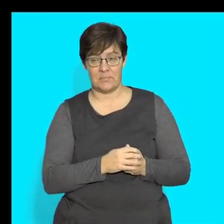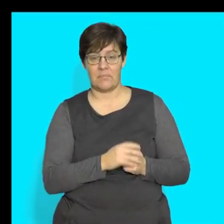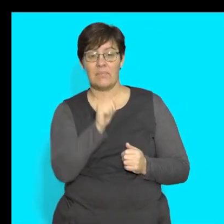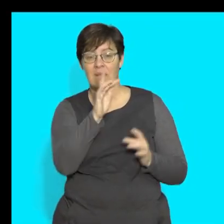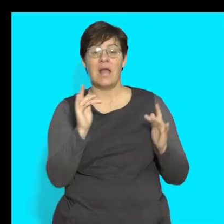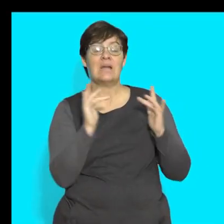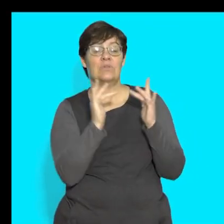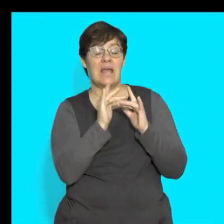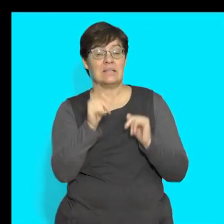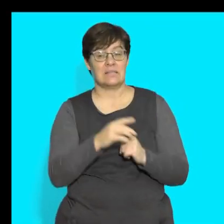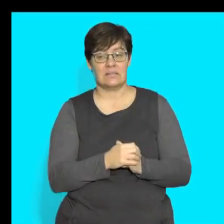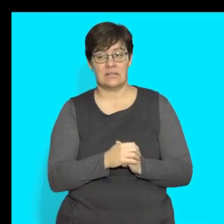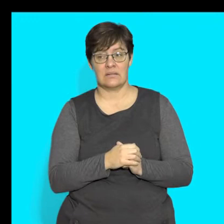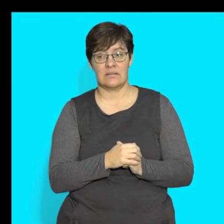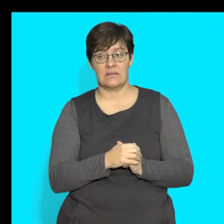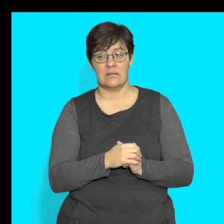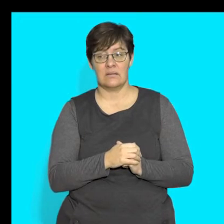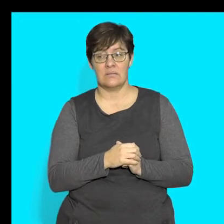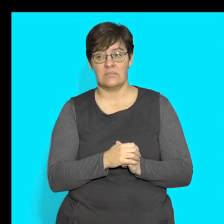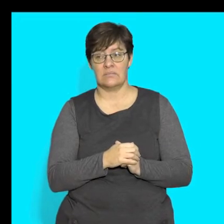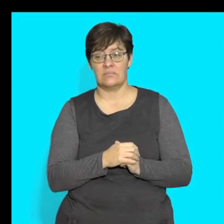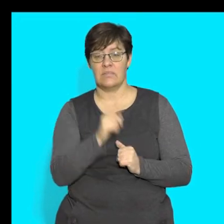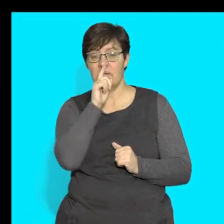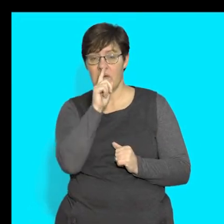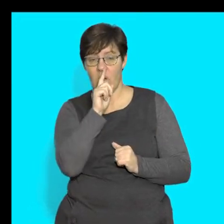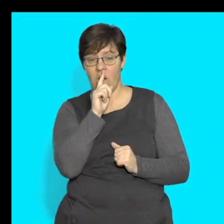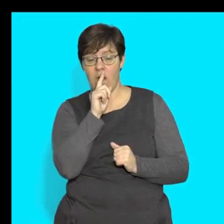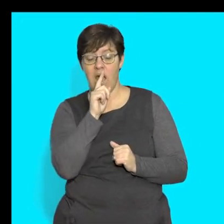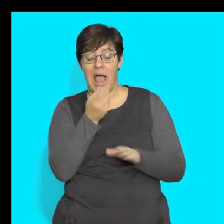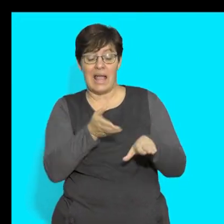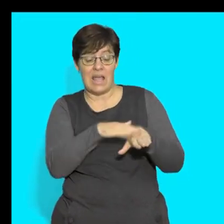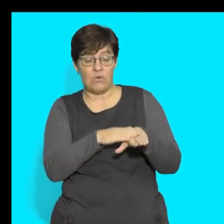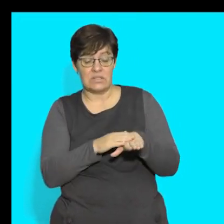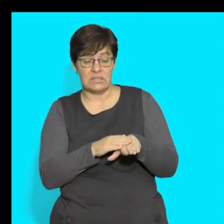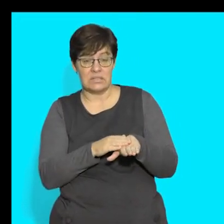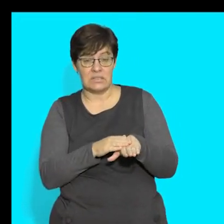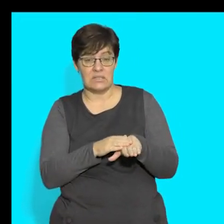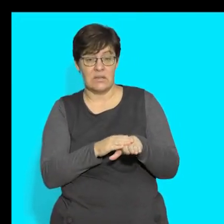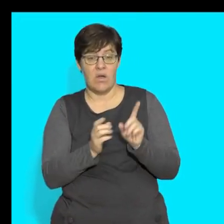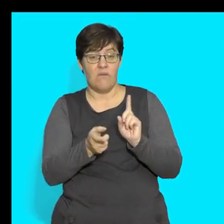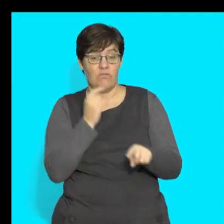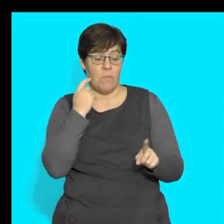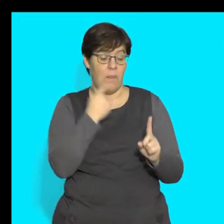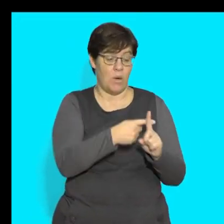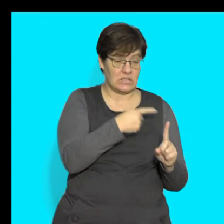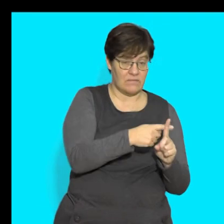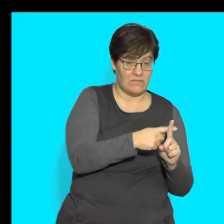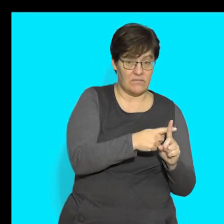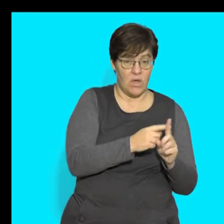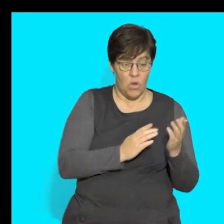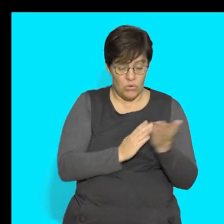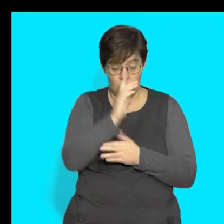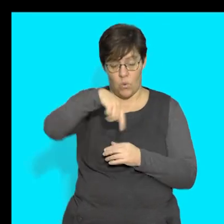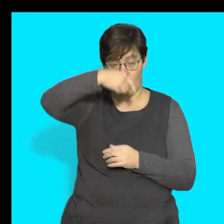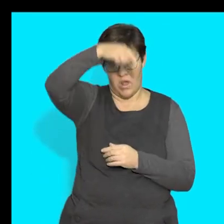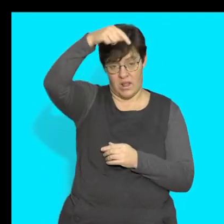how this is connected at this moment, we'd recognize the direction of the current is going to go from the positive